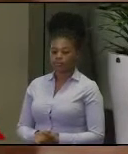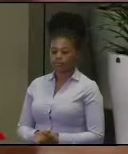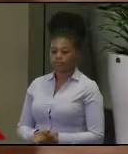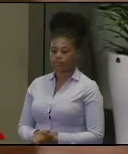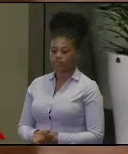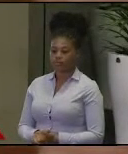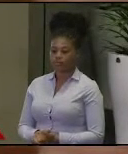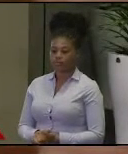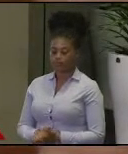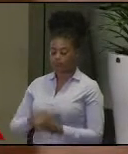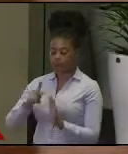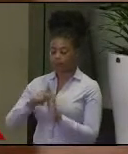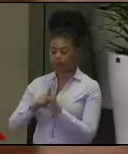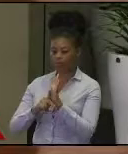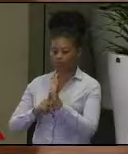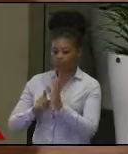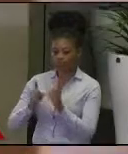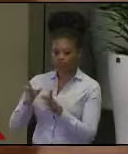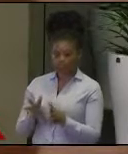Program Director,